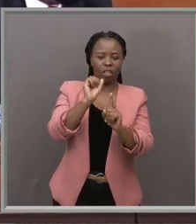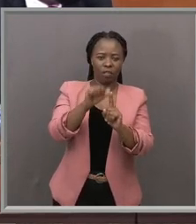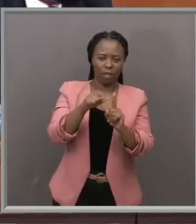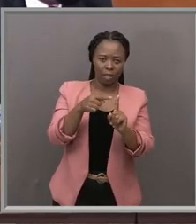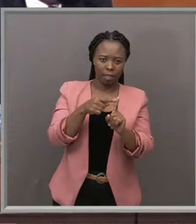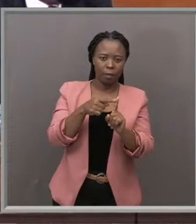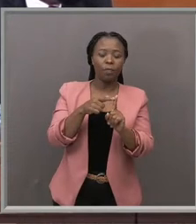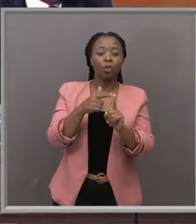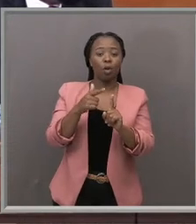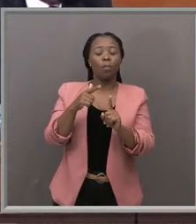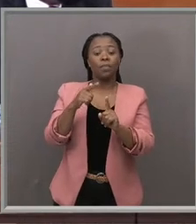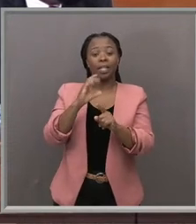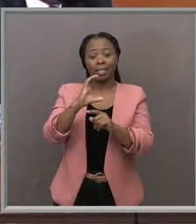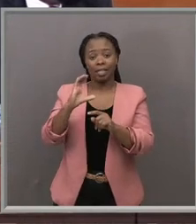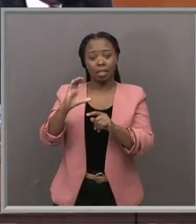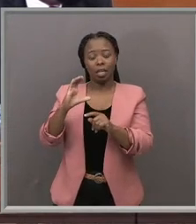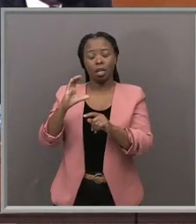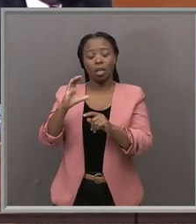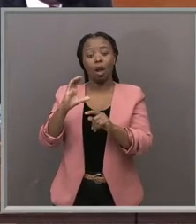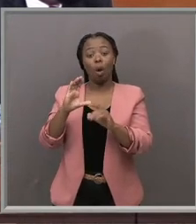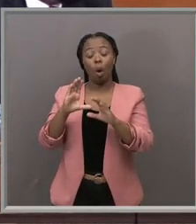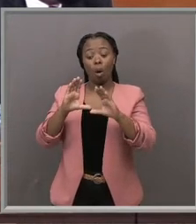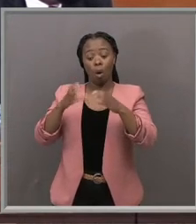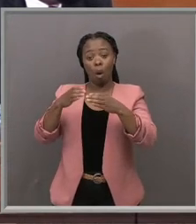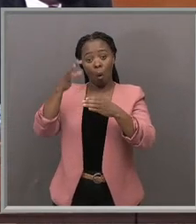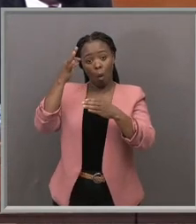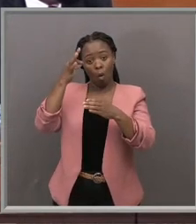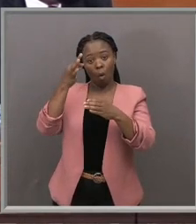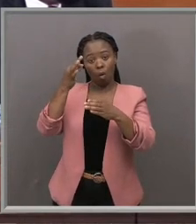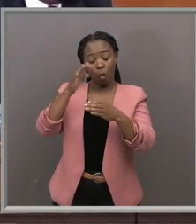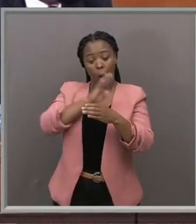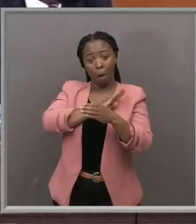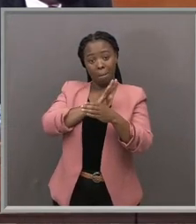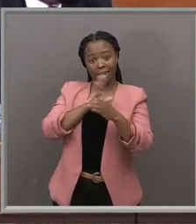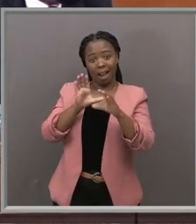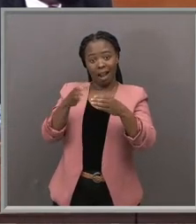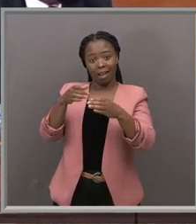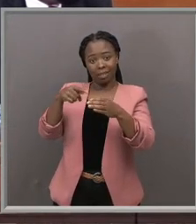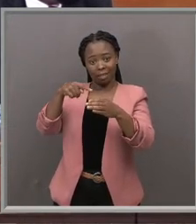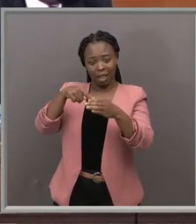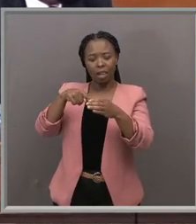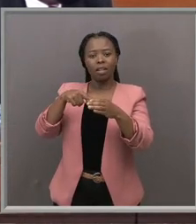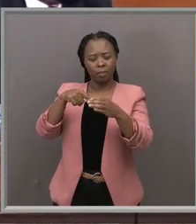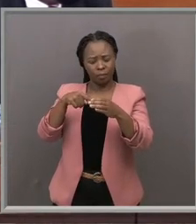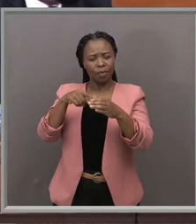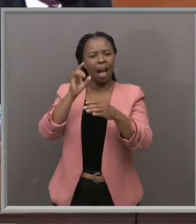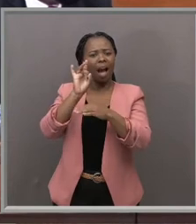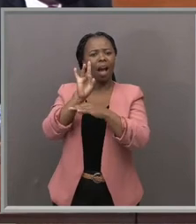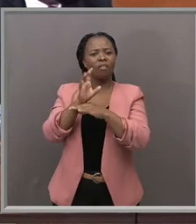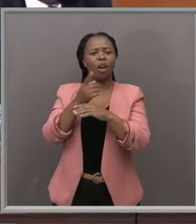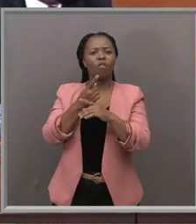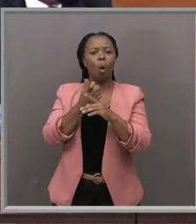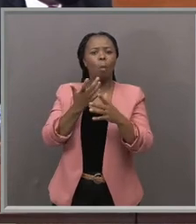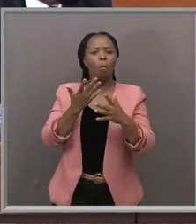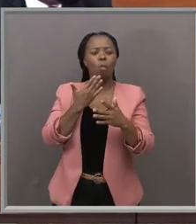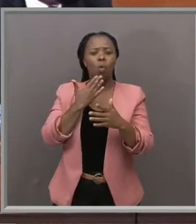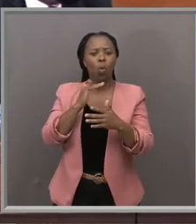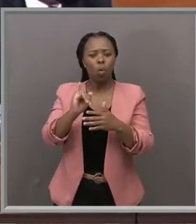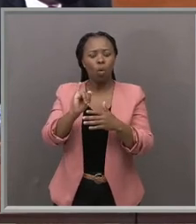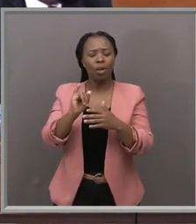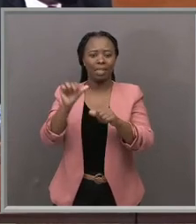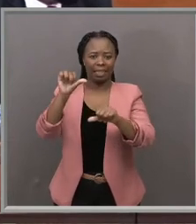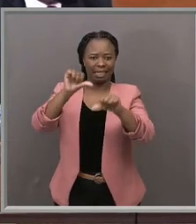Command Council and its work streams was informed by scientific advice with an emphasis